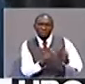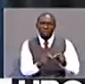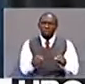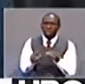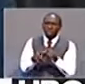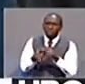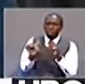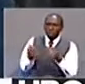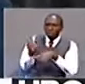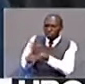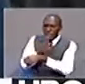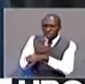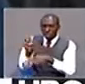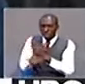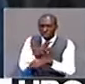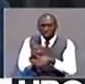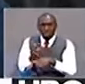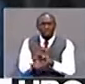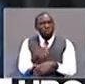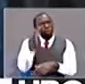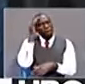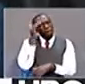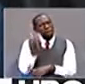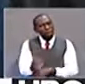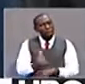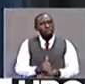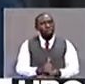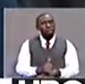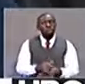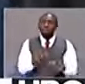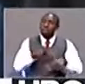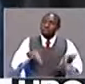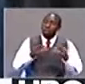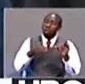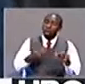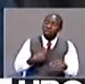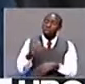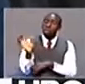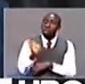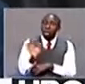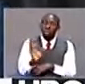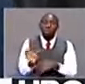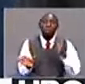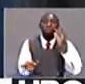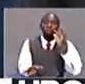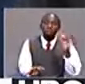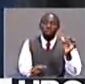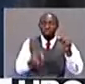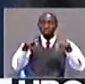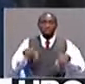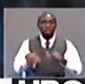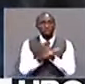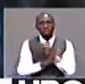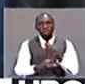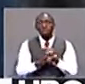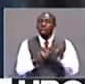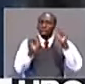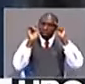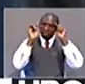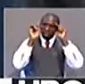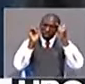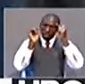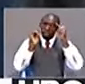them. Once you put up a council of elders in this country, it can help the